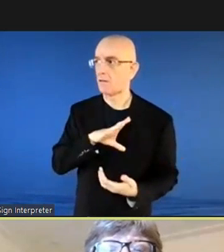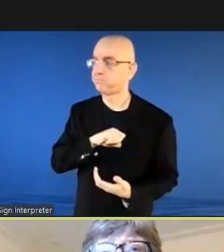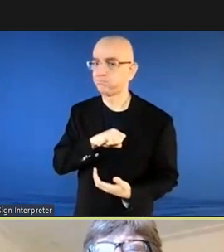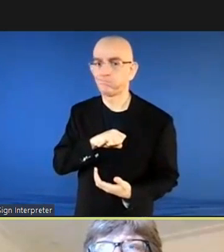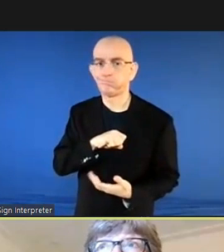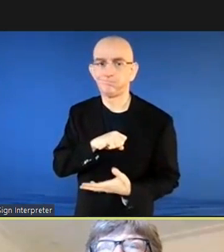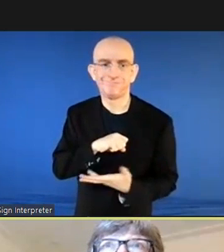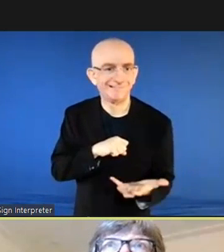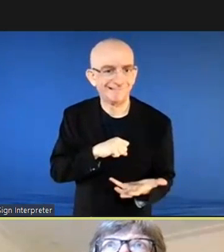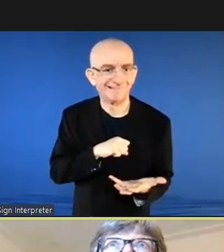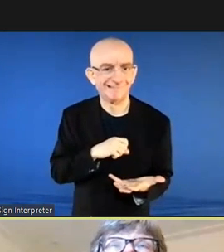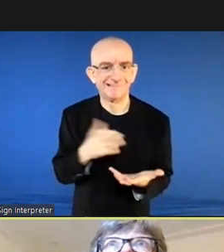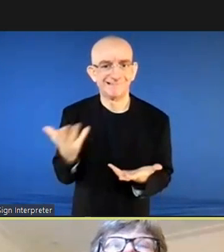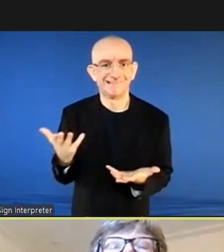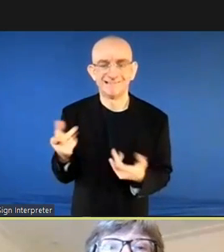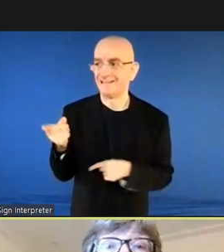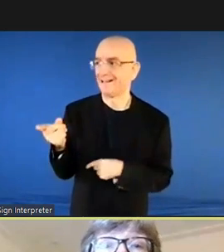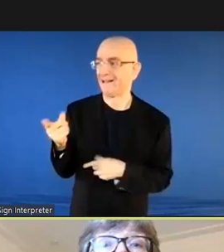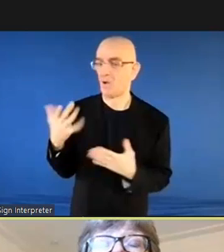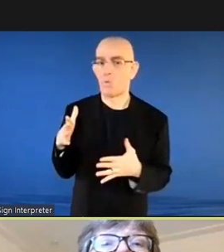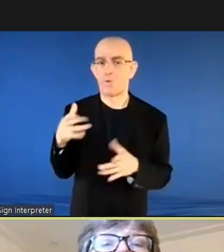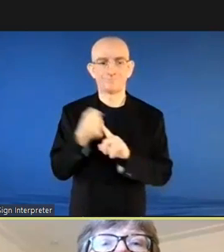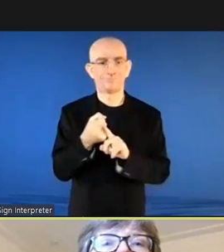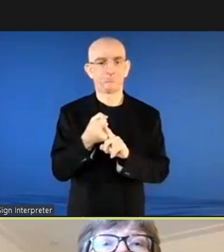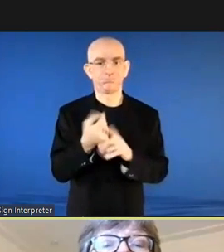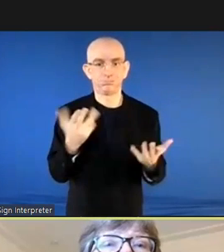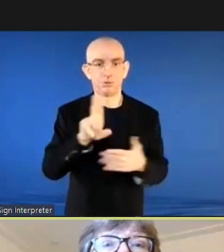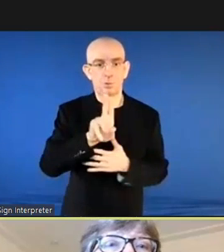UK economy. So